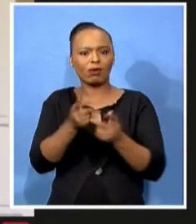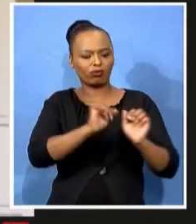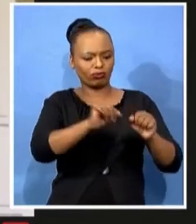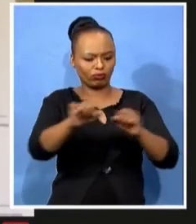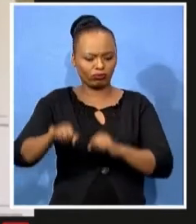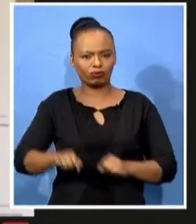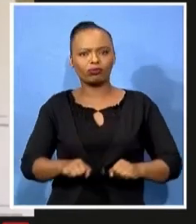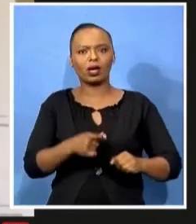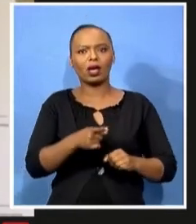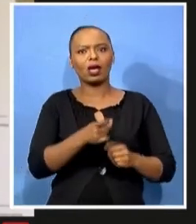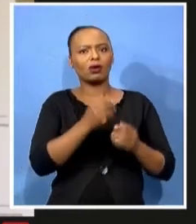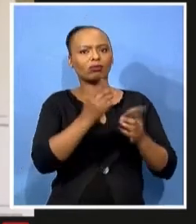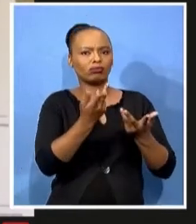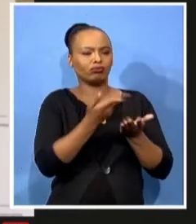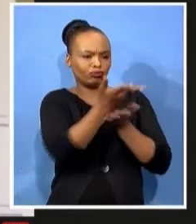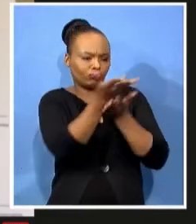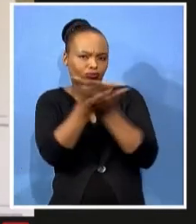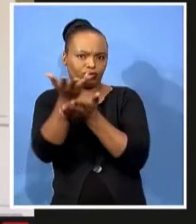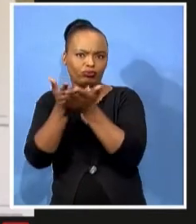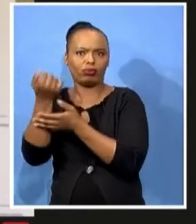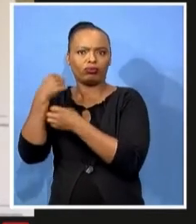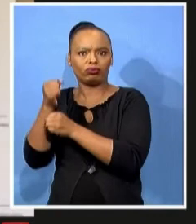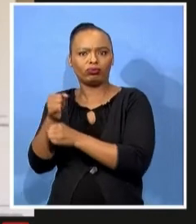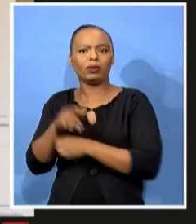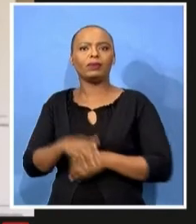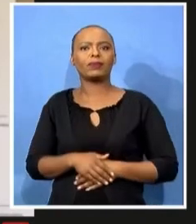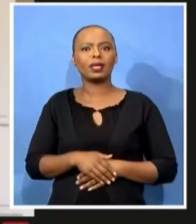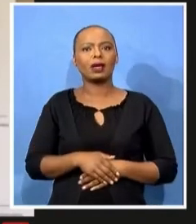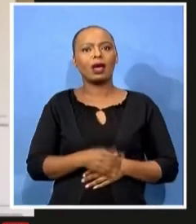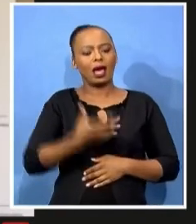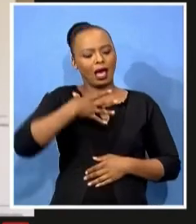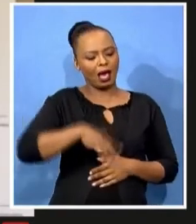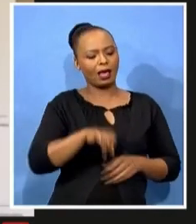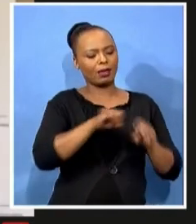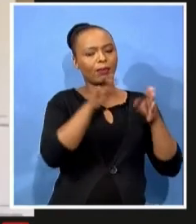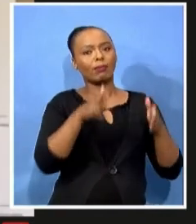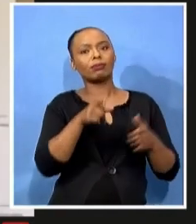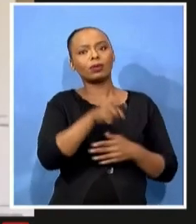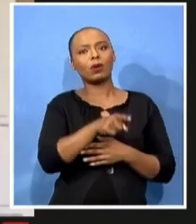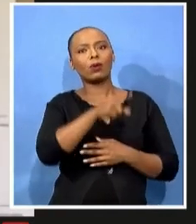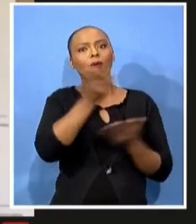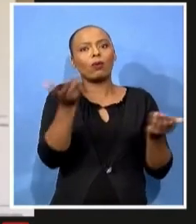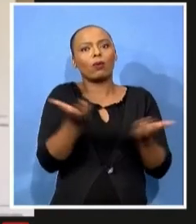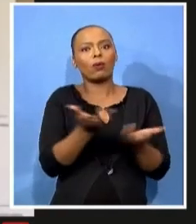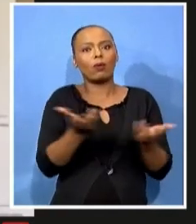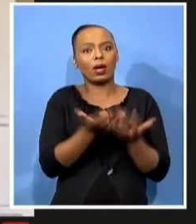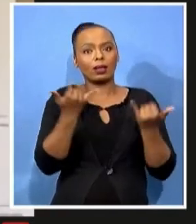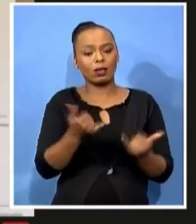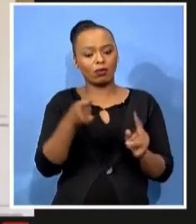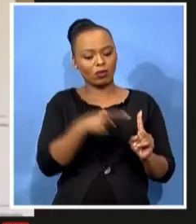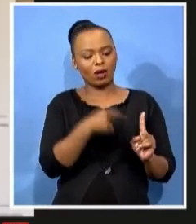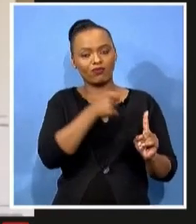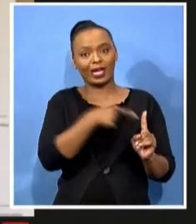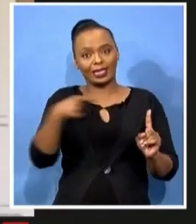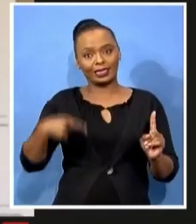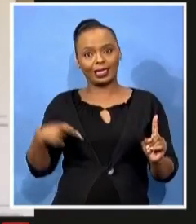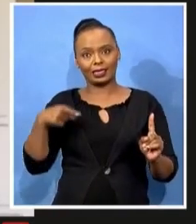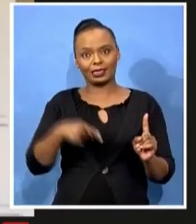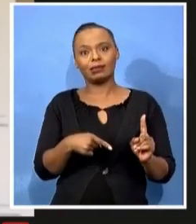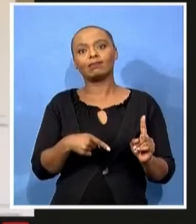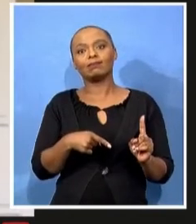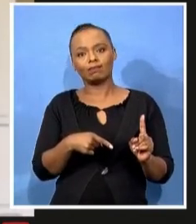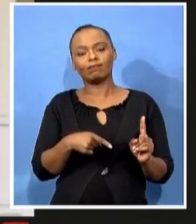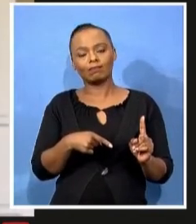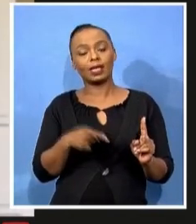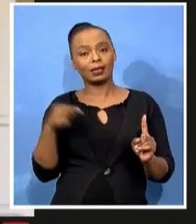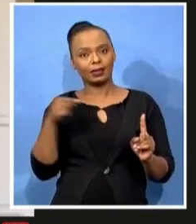one platform. There's another platform, again, where the President Ramaphosa had created a task team which